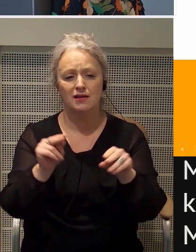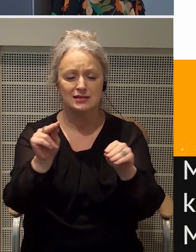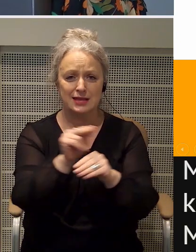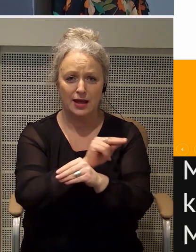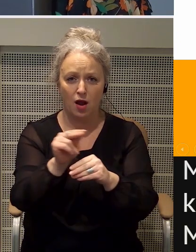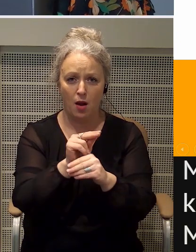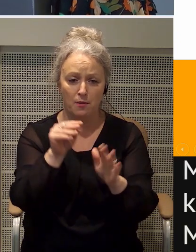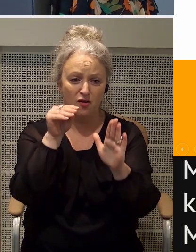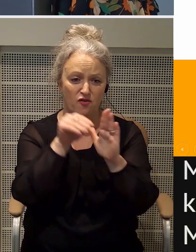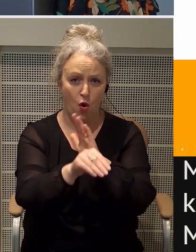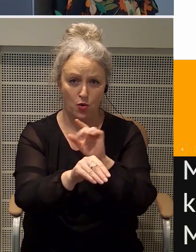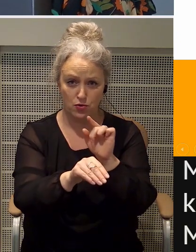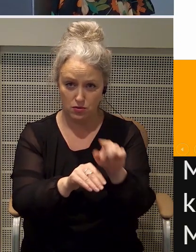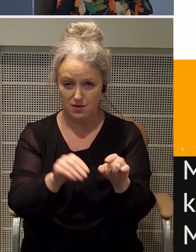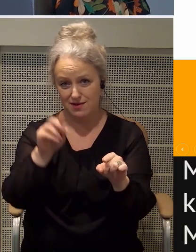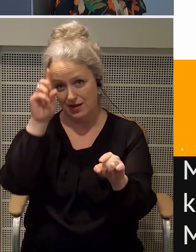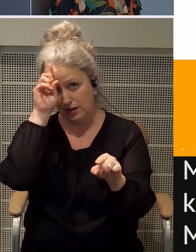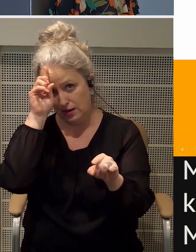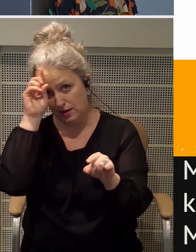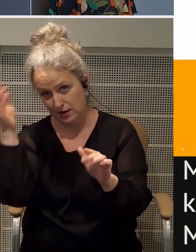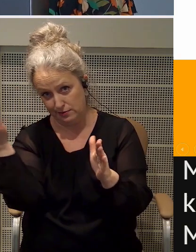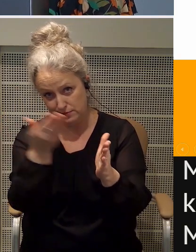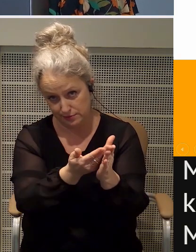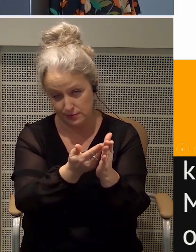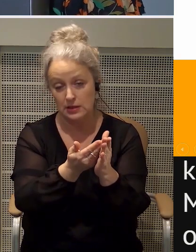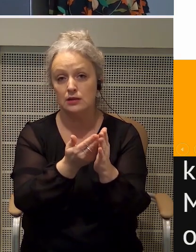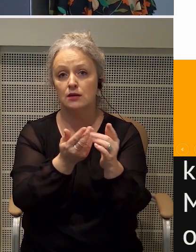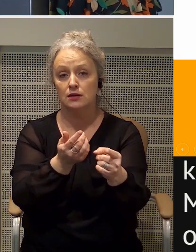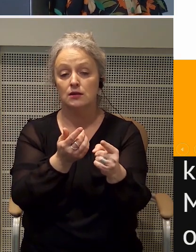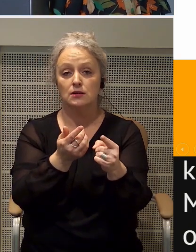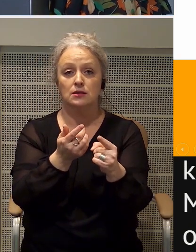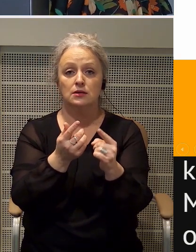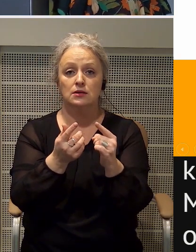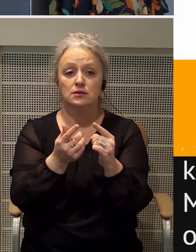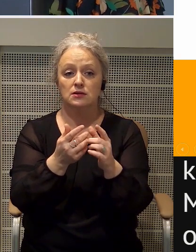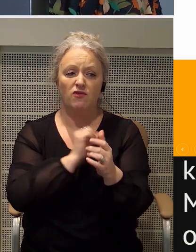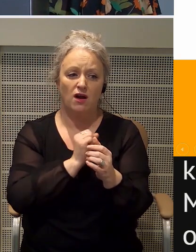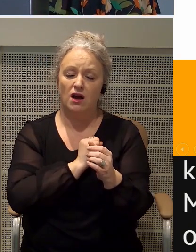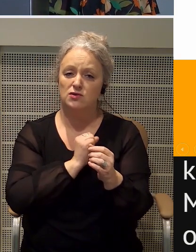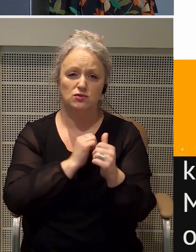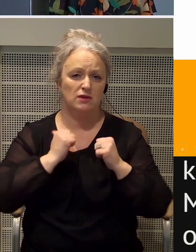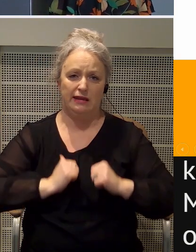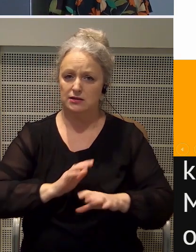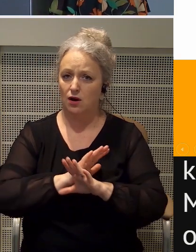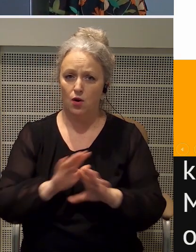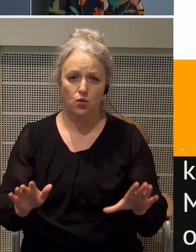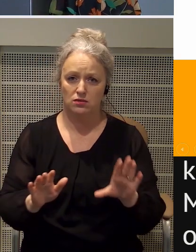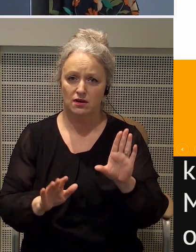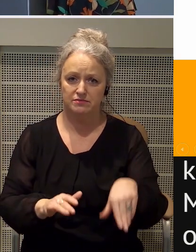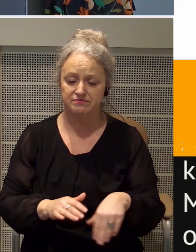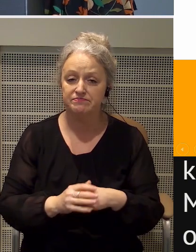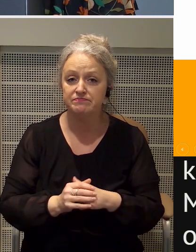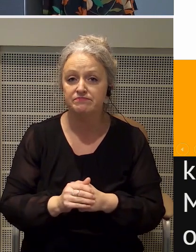but also with different therapies because the fund we have from the state